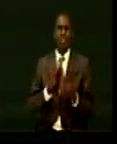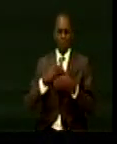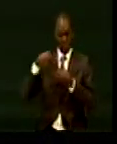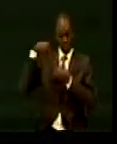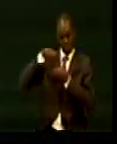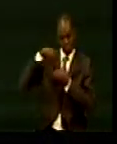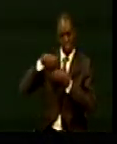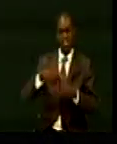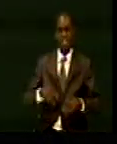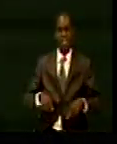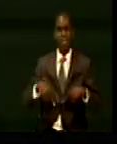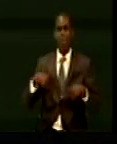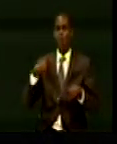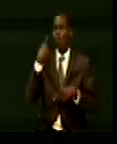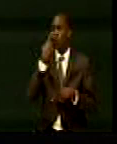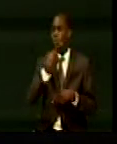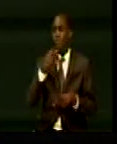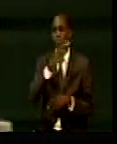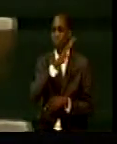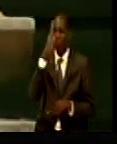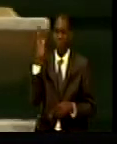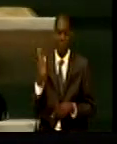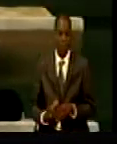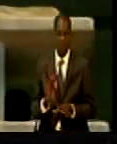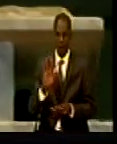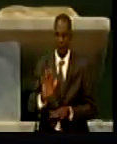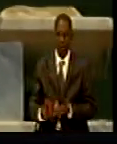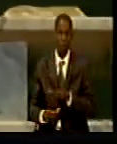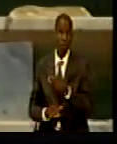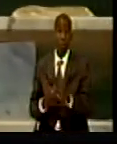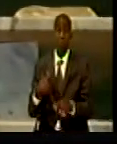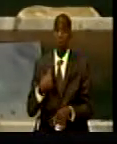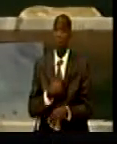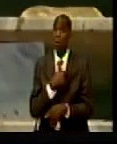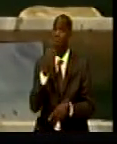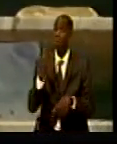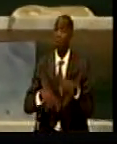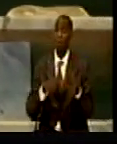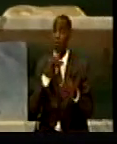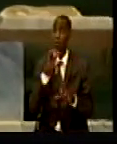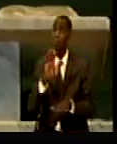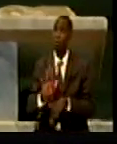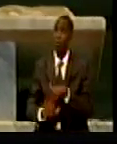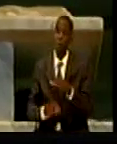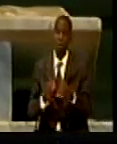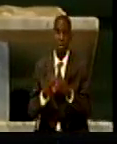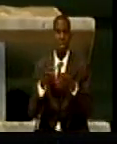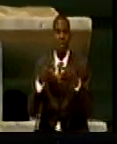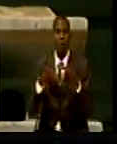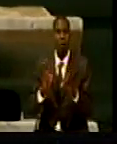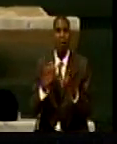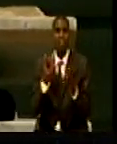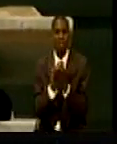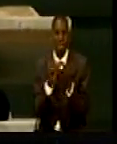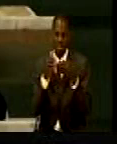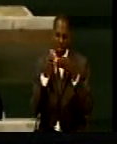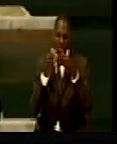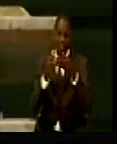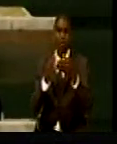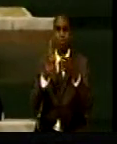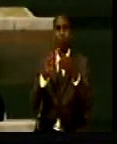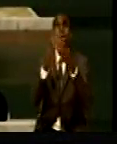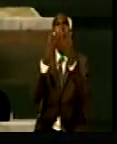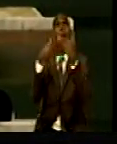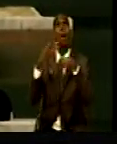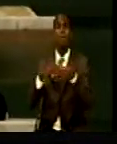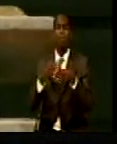never had walked. We cannot walk in the way that leads to heaven, in the way that